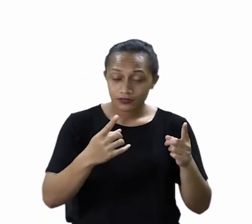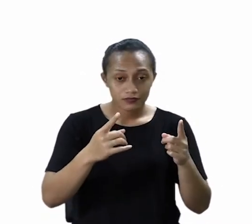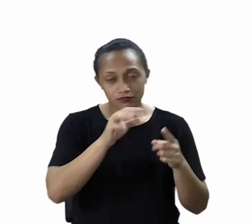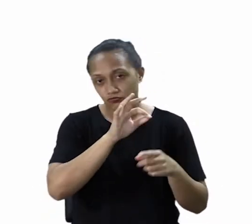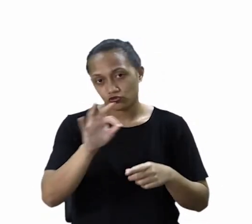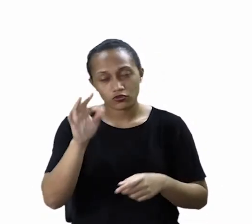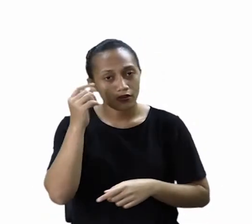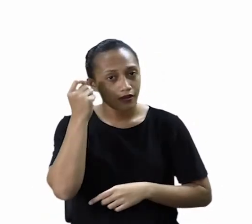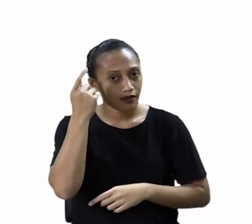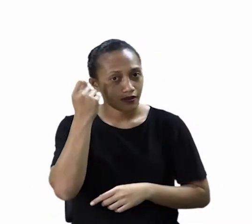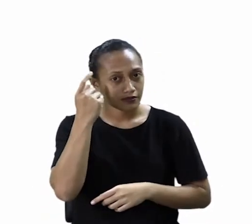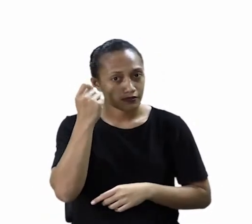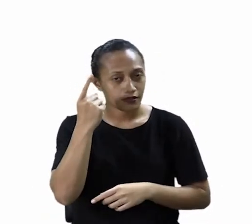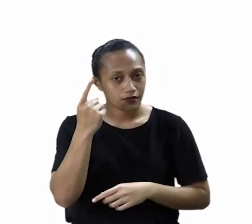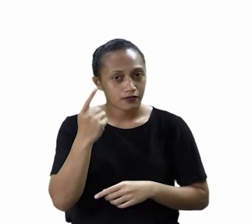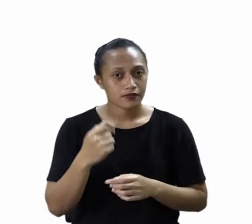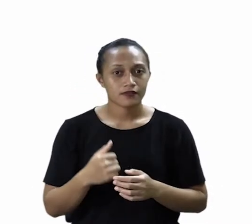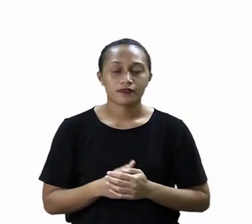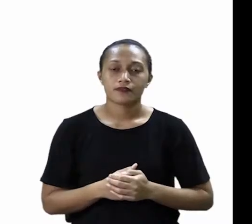not understand.